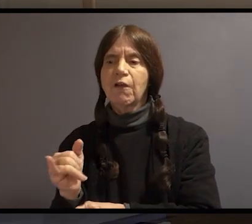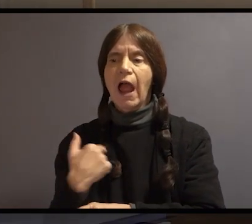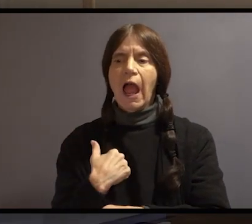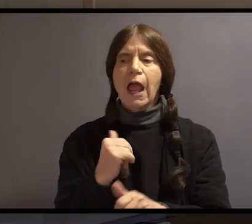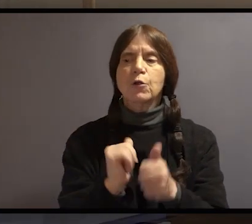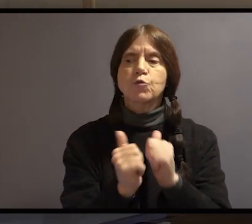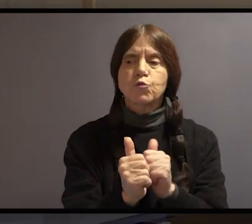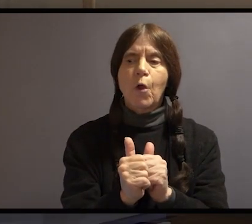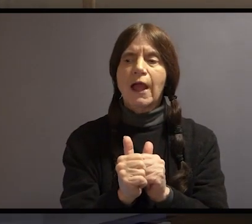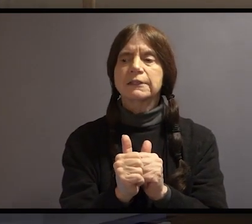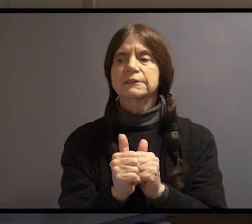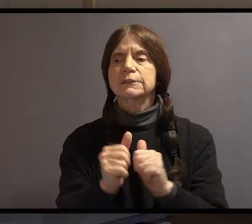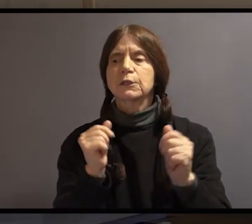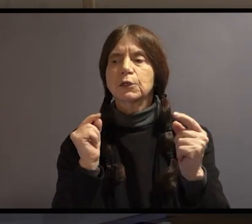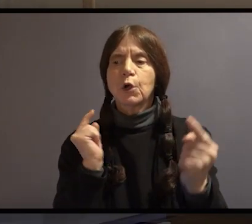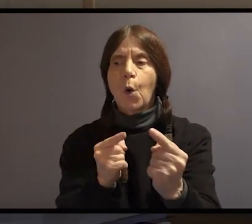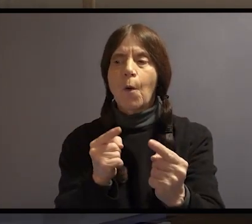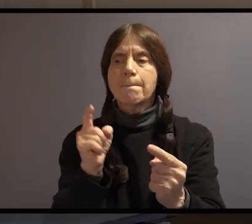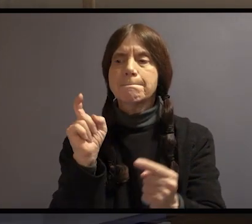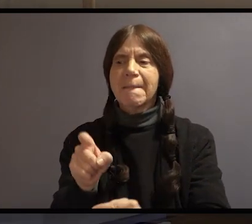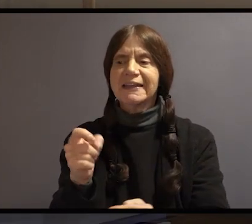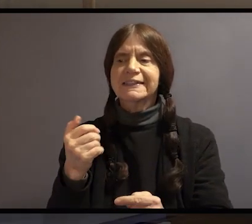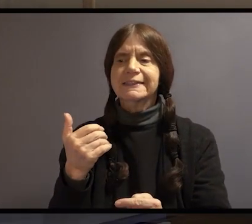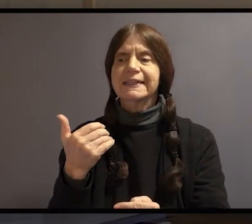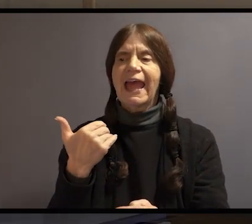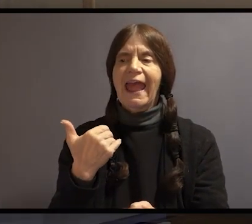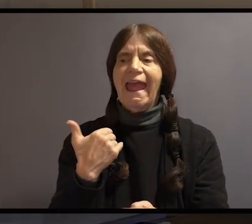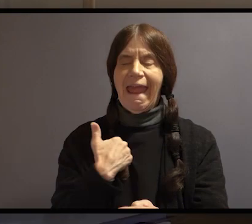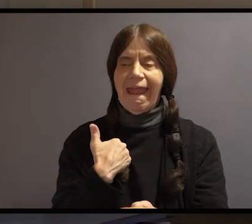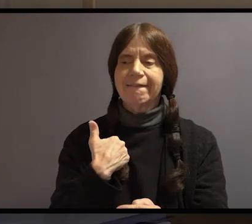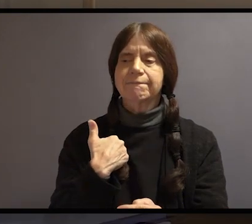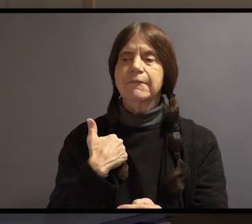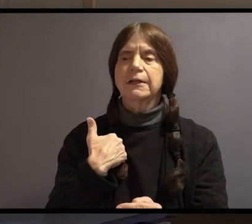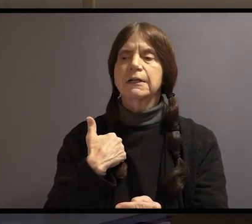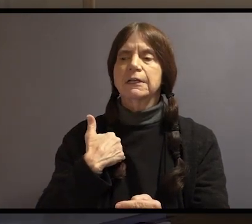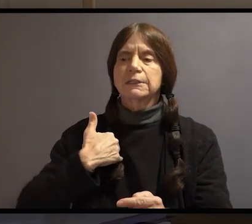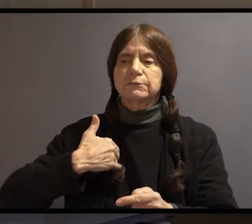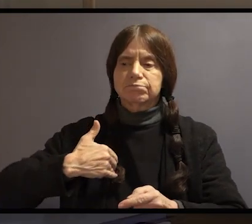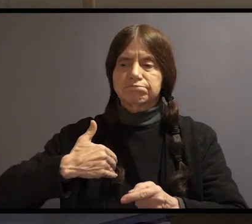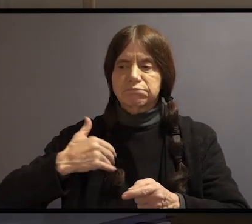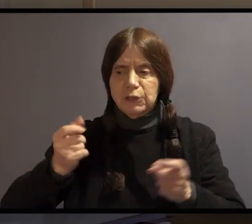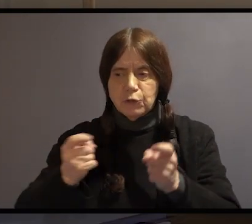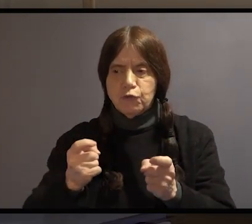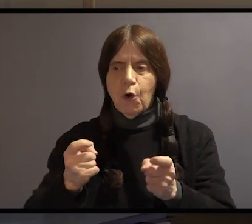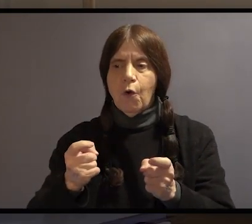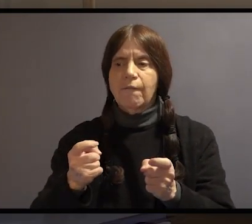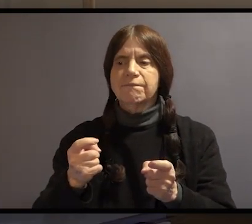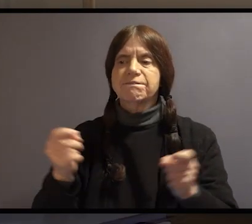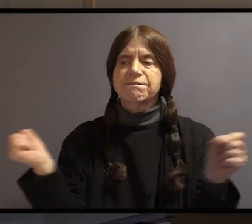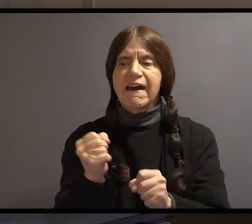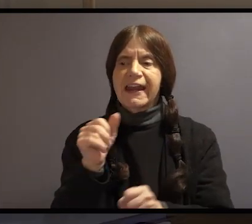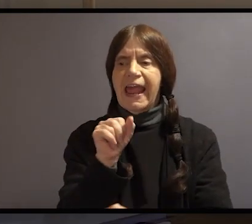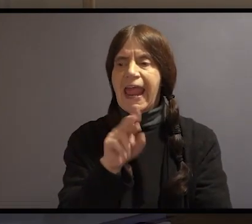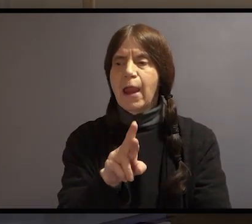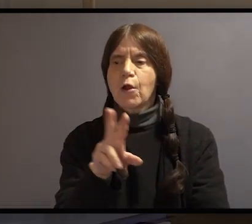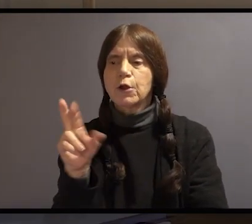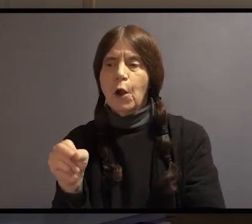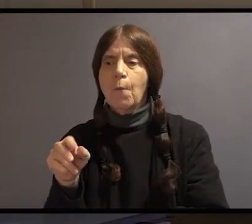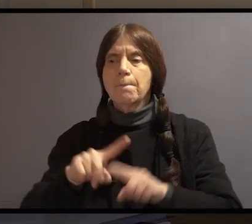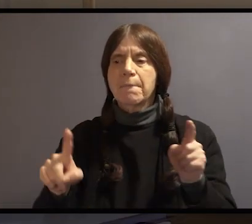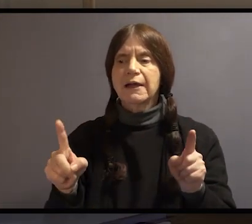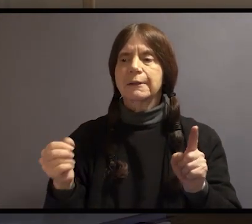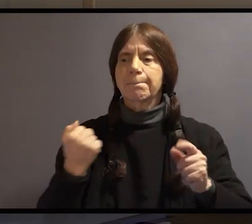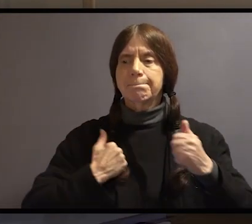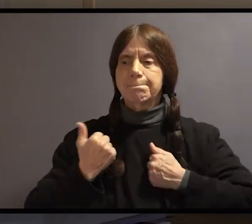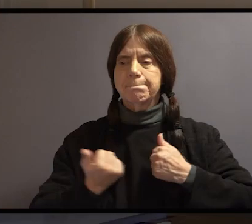one beating the air, but I discipline my body and keep it under control, lest after preaching to others, I